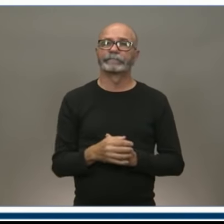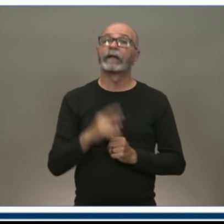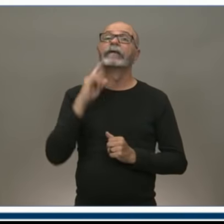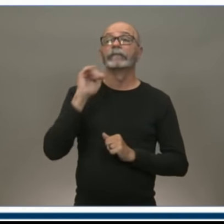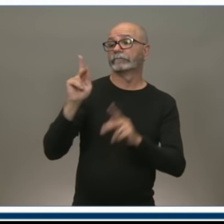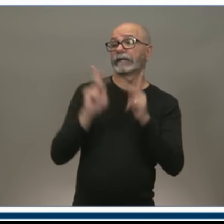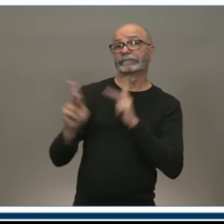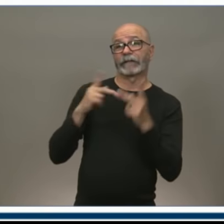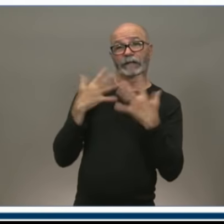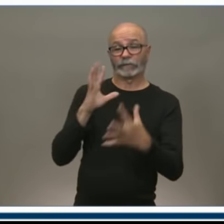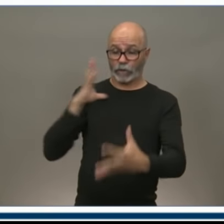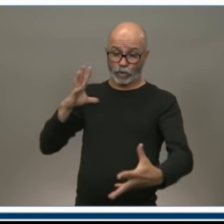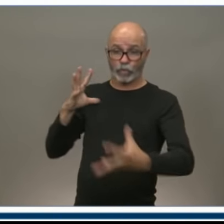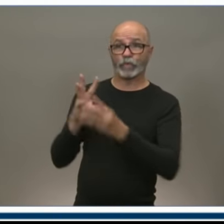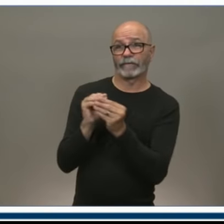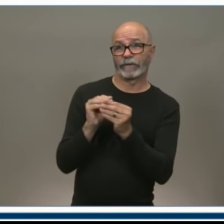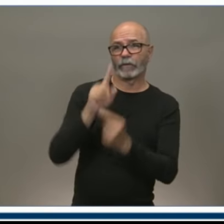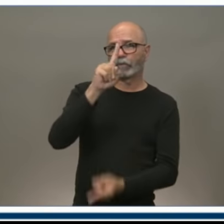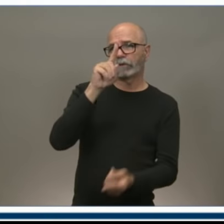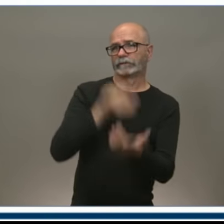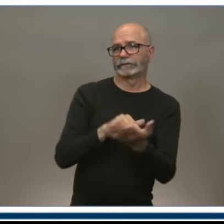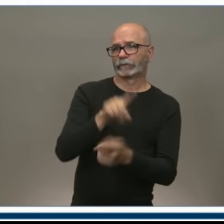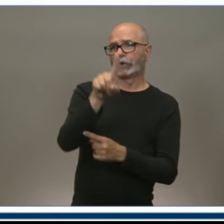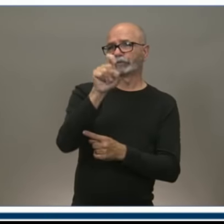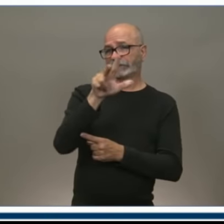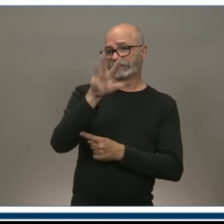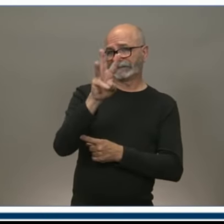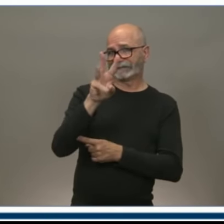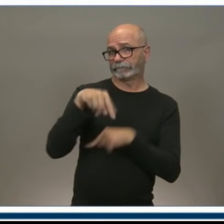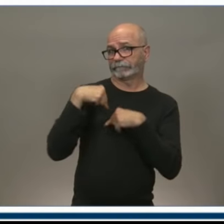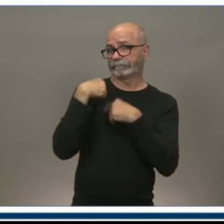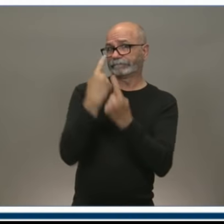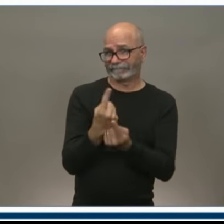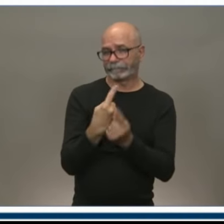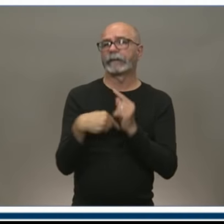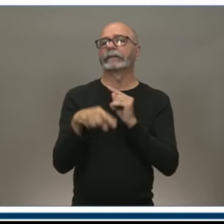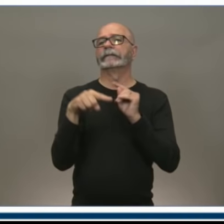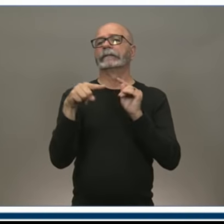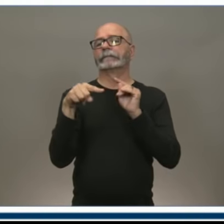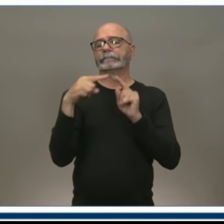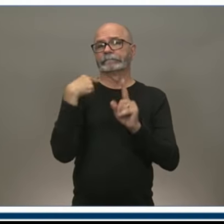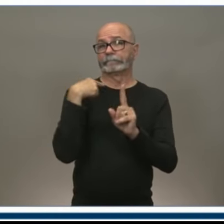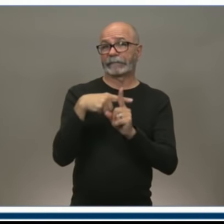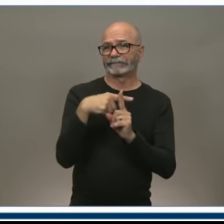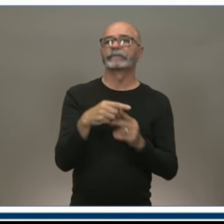had 1,136 cases of COVID-19 in the province,